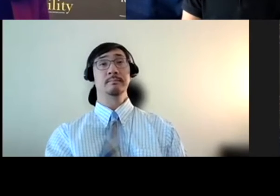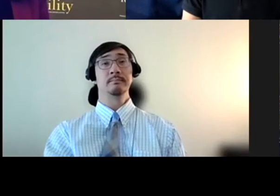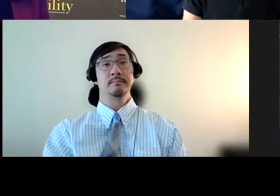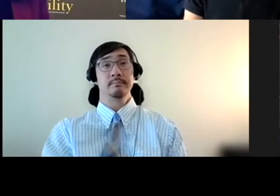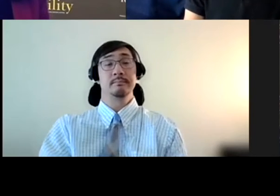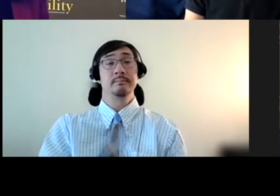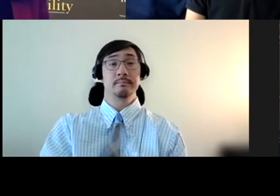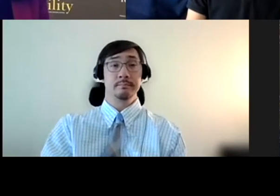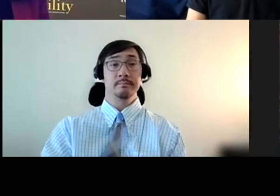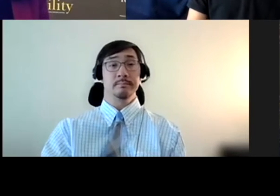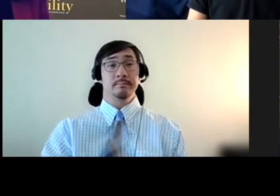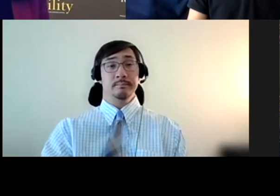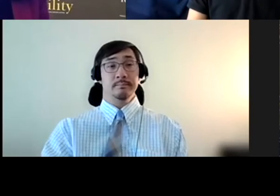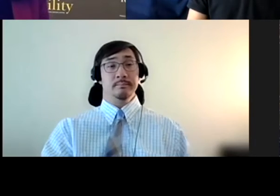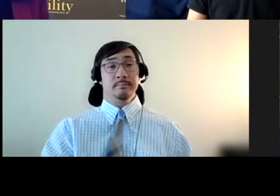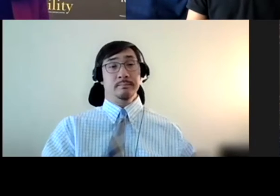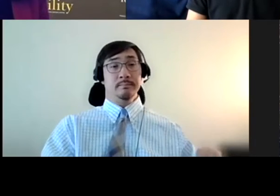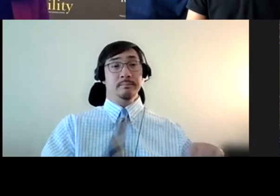actions.